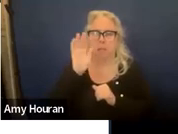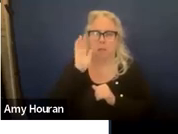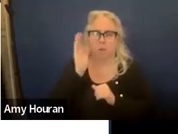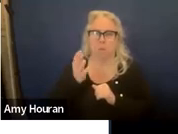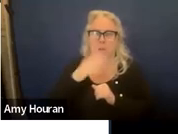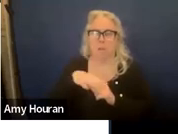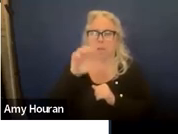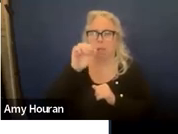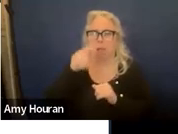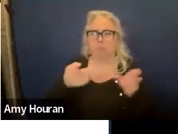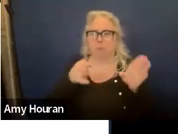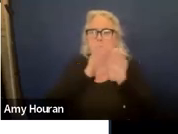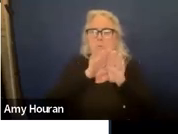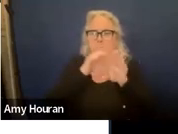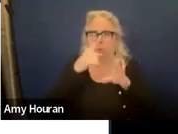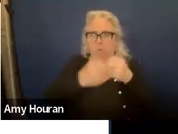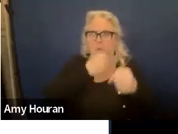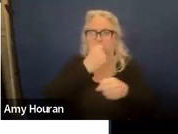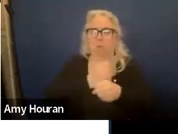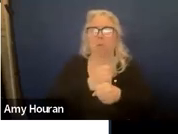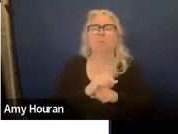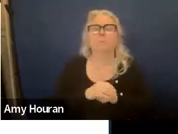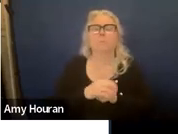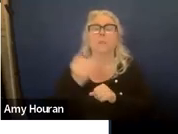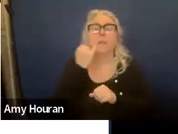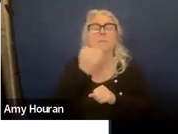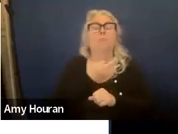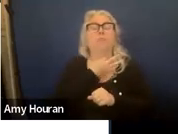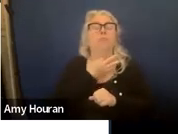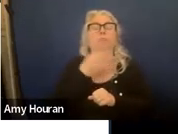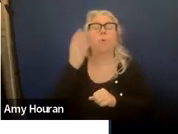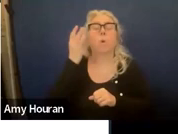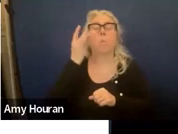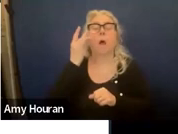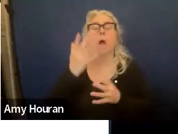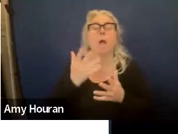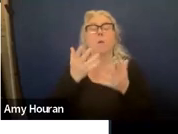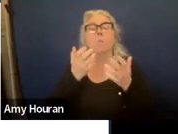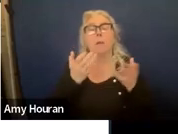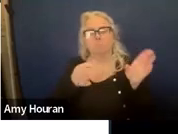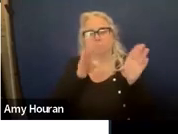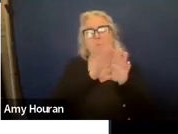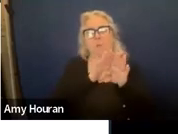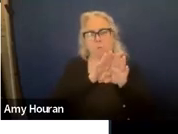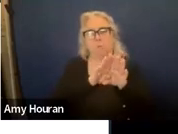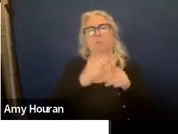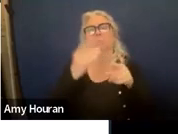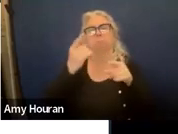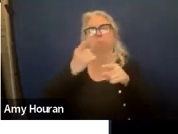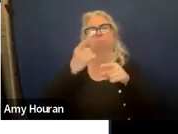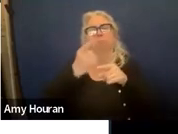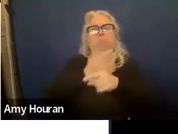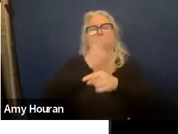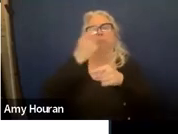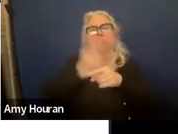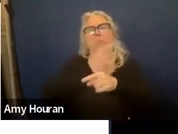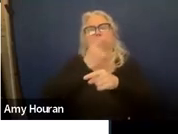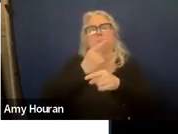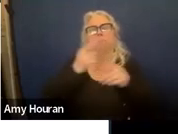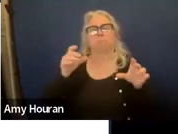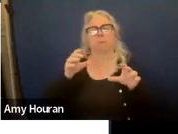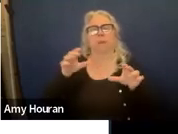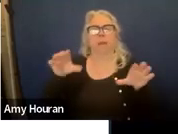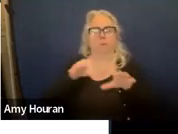to be? Yes. So if you wonder why we're after people to close their corrective action plan so fiercely, that's because we know that